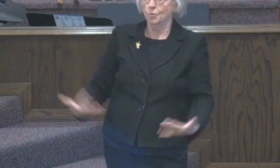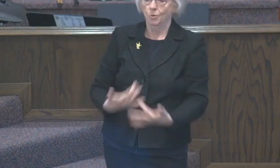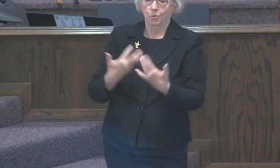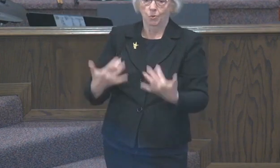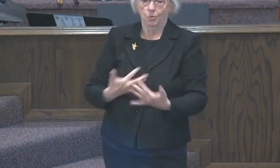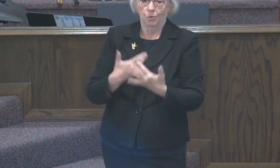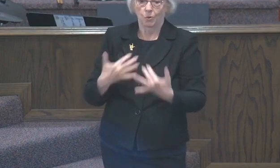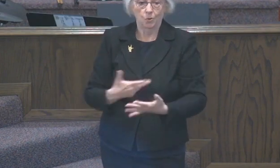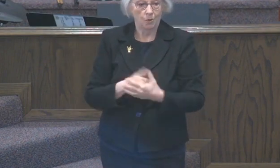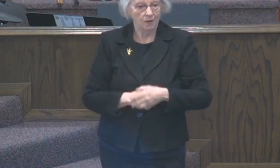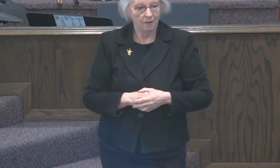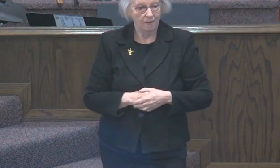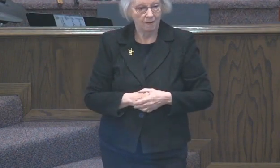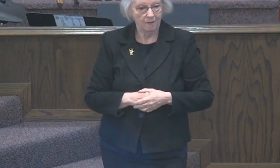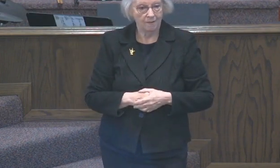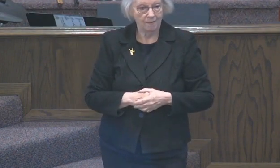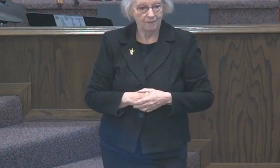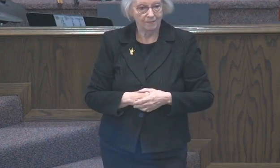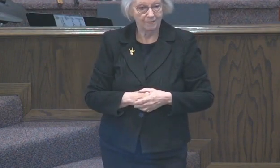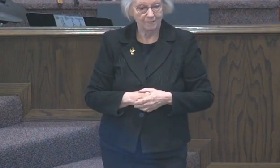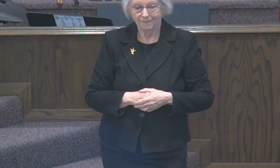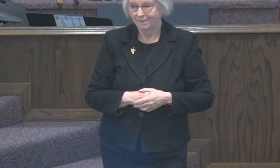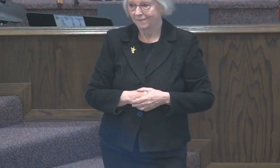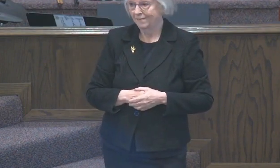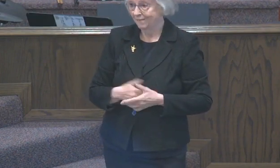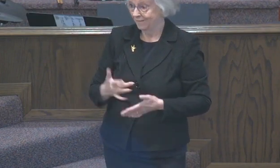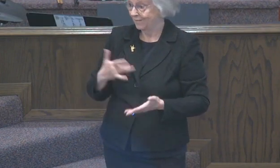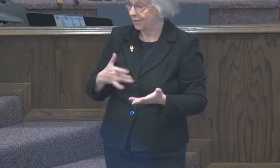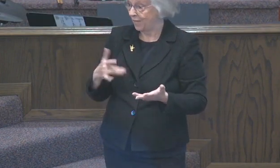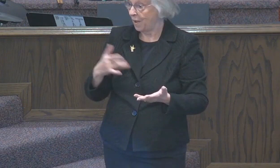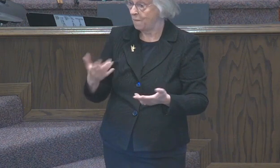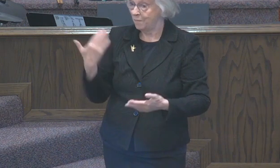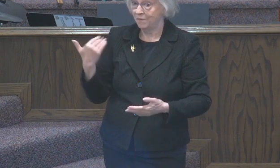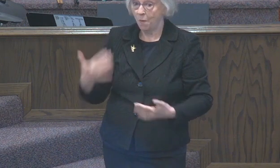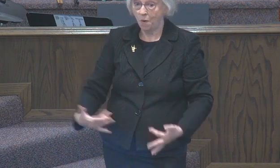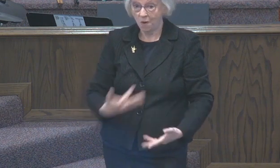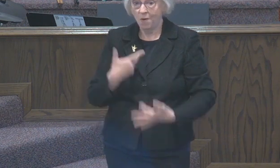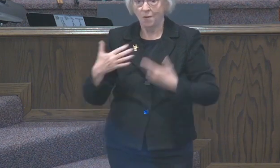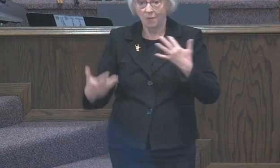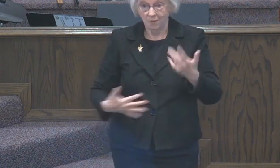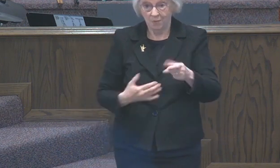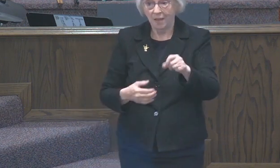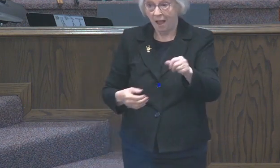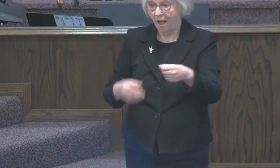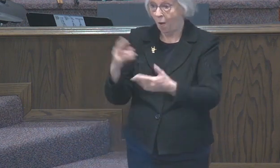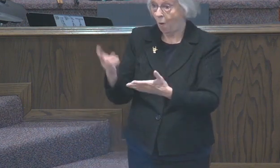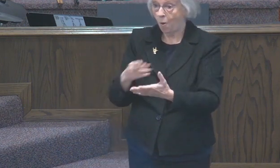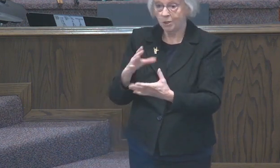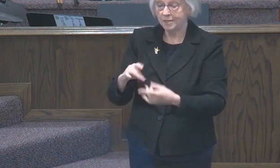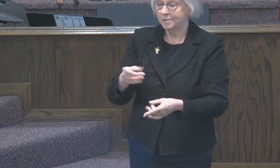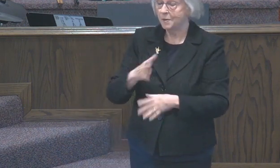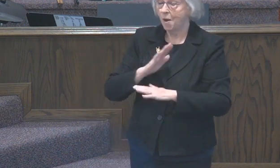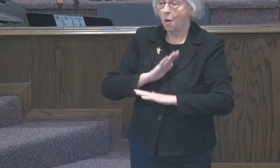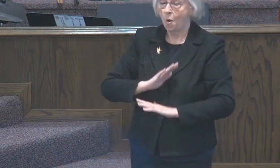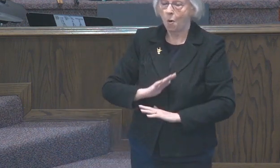listening to Tony Evans' broadcast this morning. I don't know if any of you all saw Tony Evans' broadcast this morning.